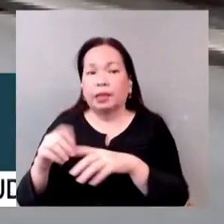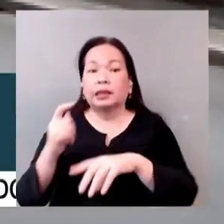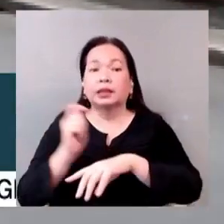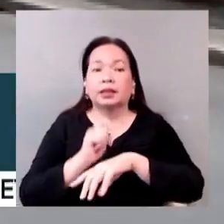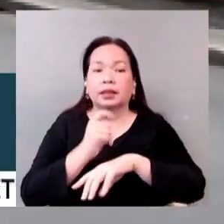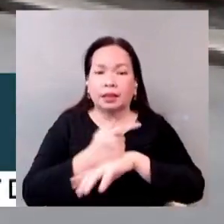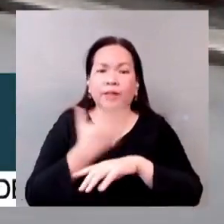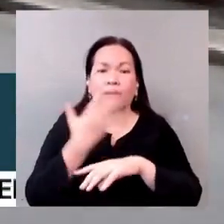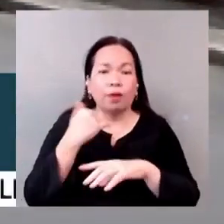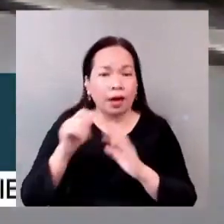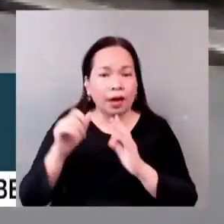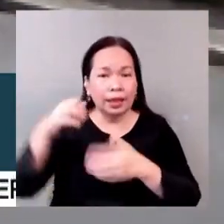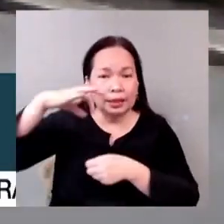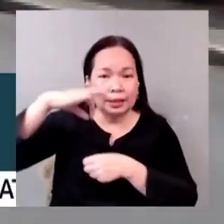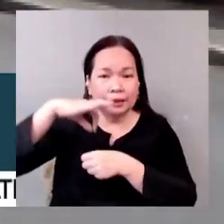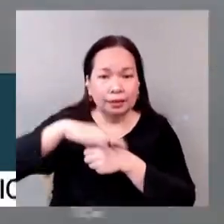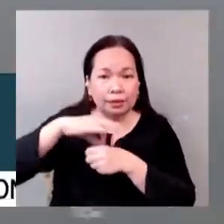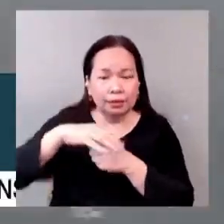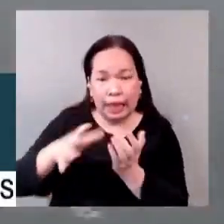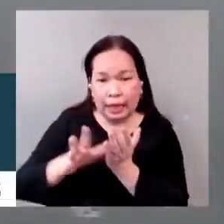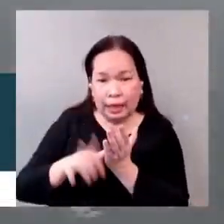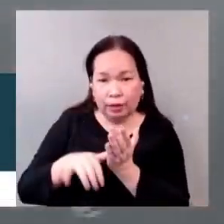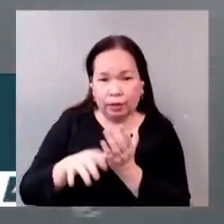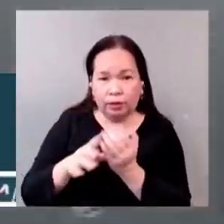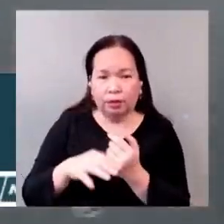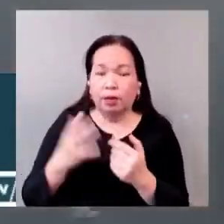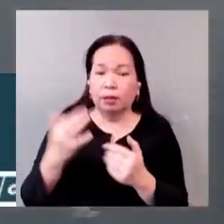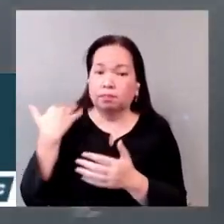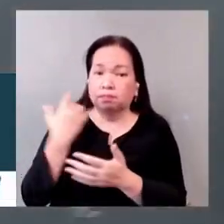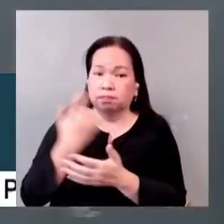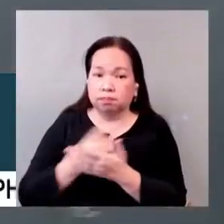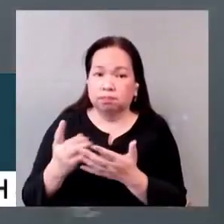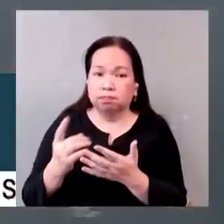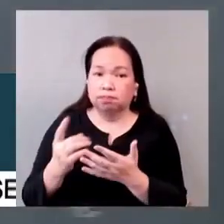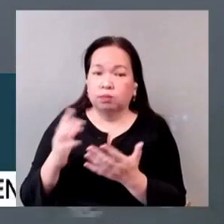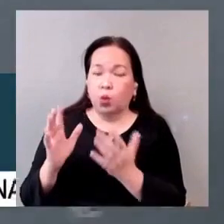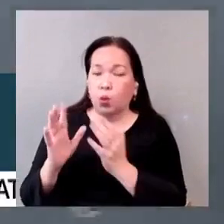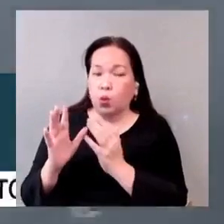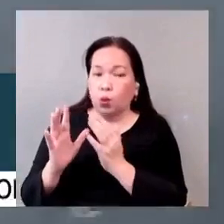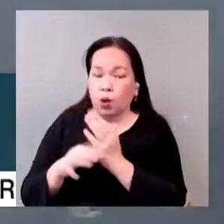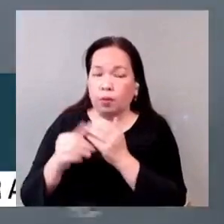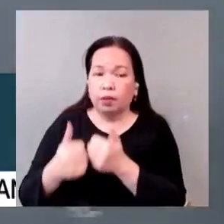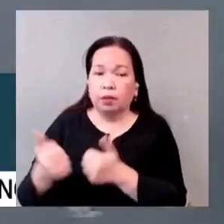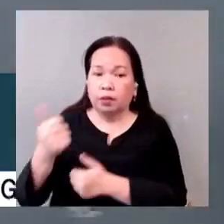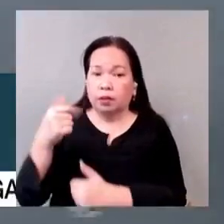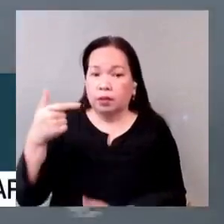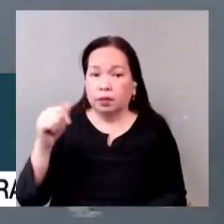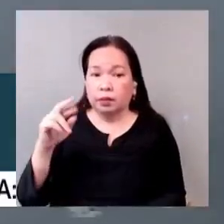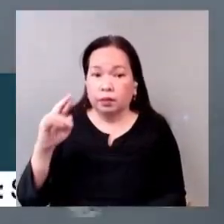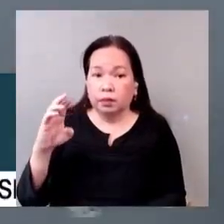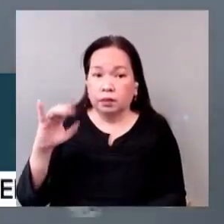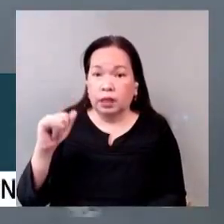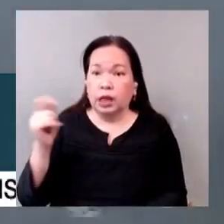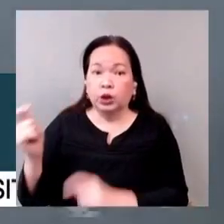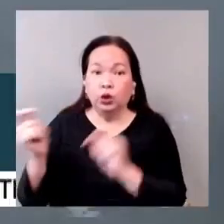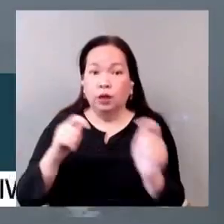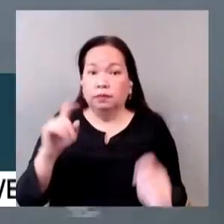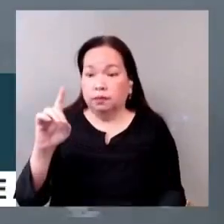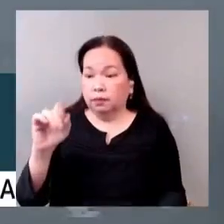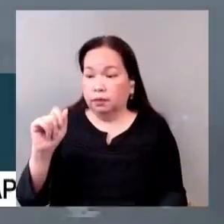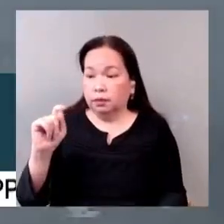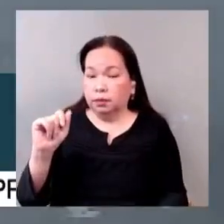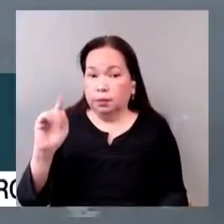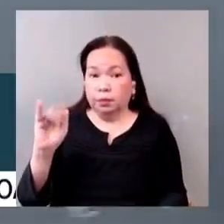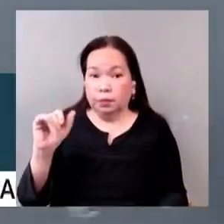election. See, last week, COMELEC Chairman George Garcia said the transfer of Makati's voter database to Taguig in the affected areas